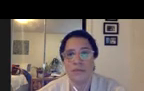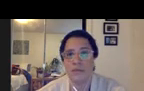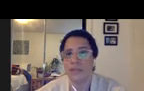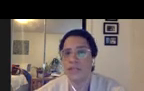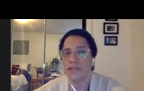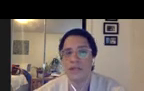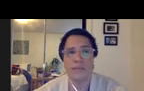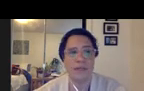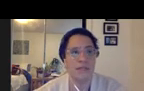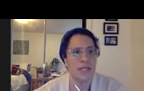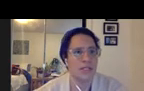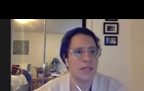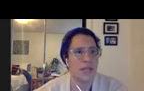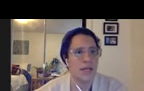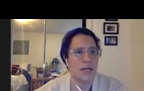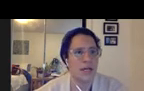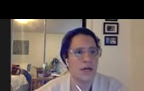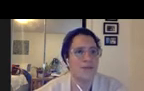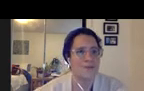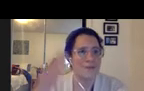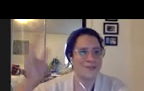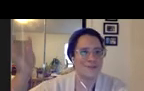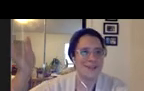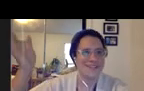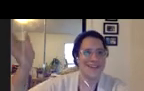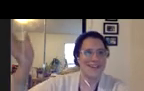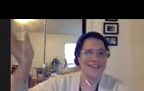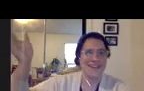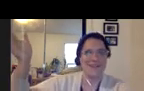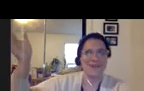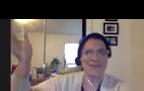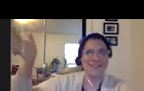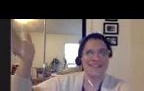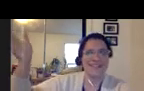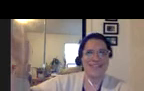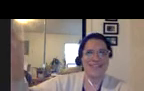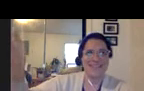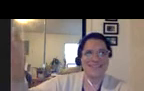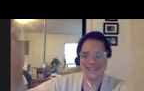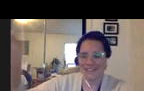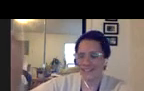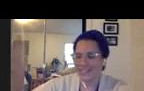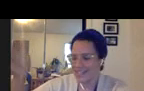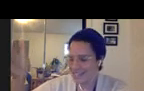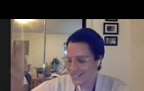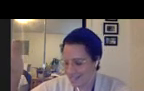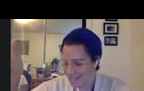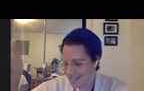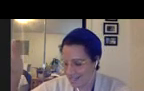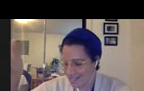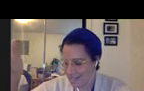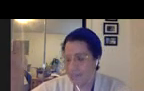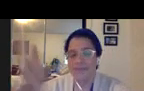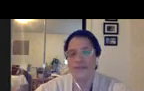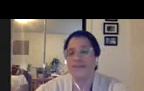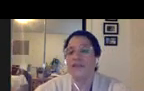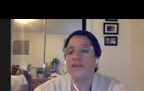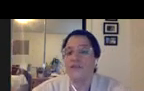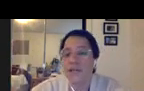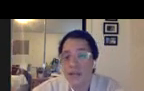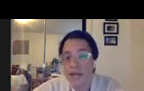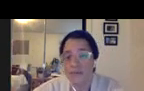someone remind me when that is. I apologize. Or the first Wednesday. I don't know what that date is actually. May 5th.